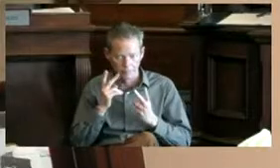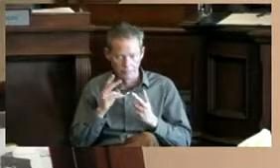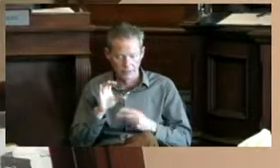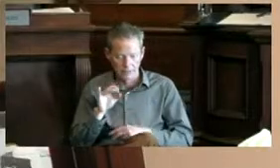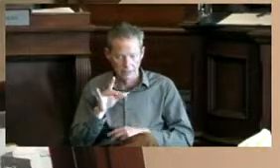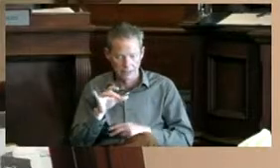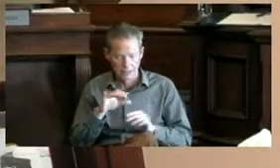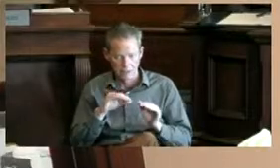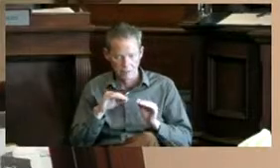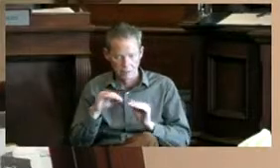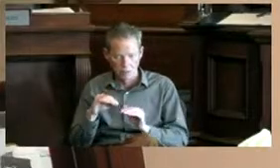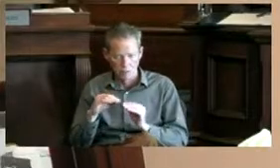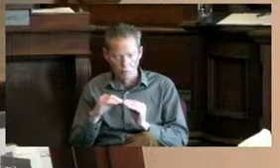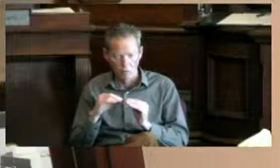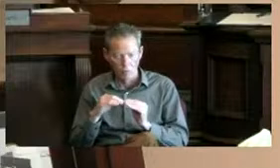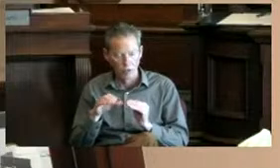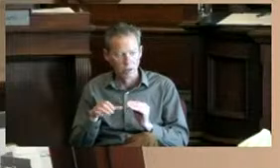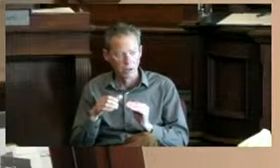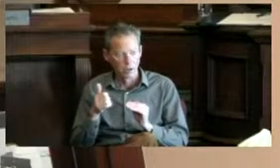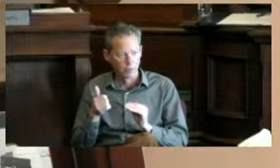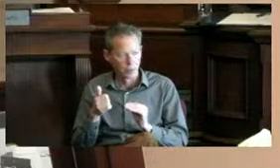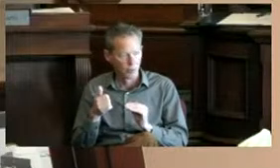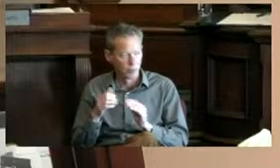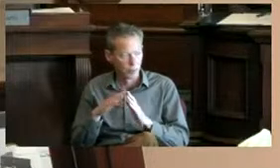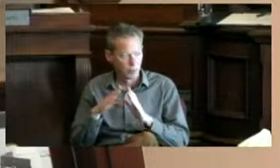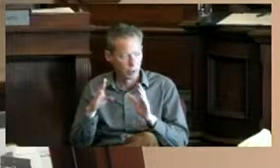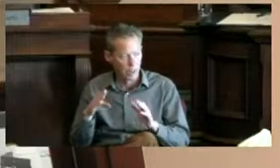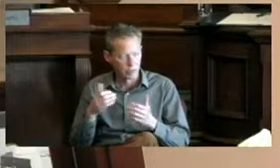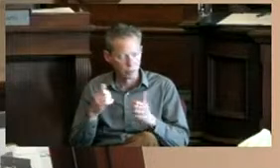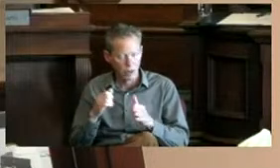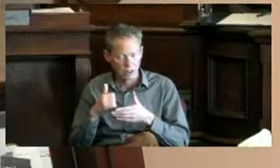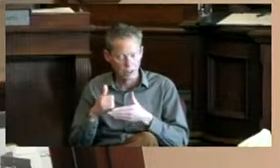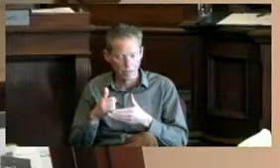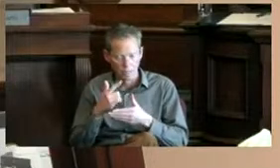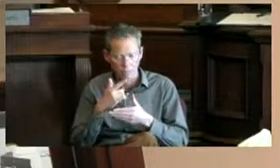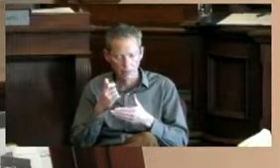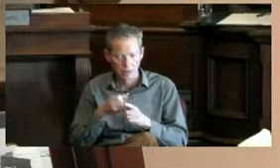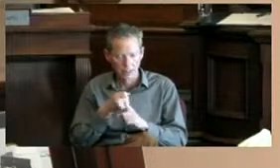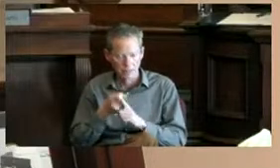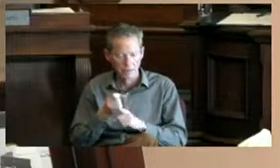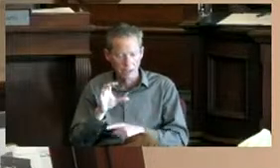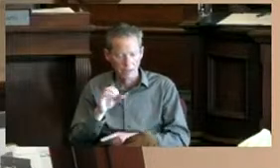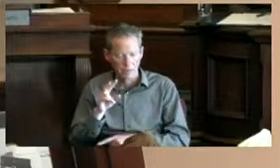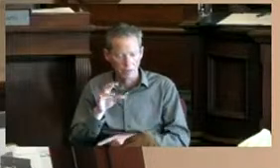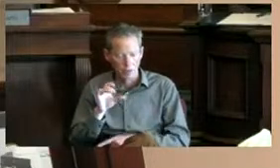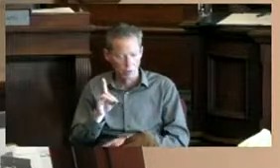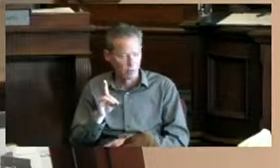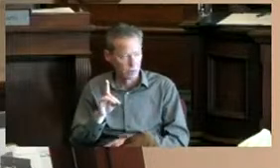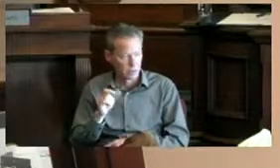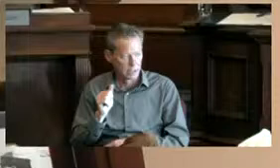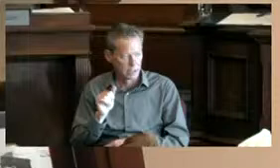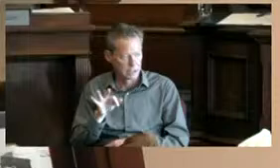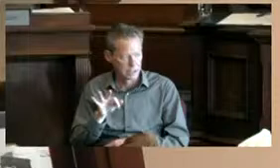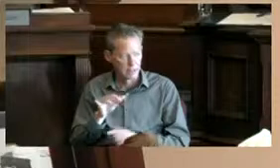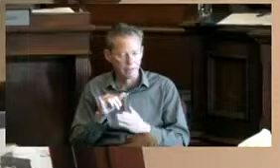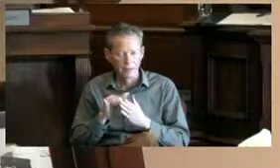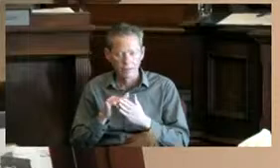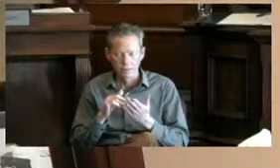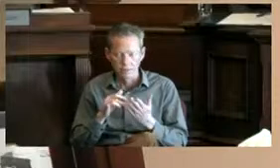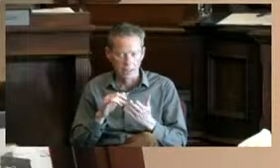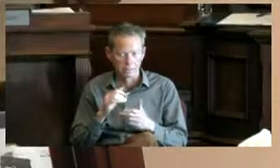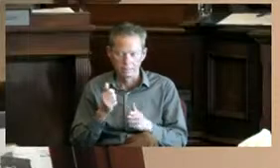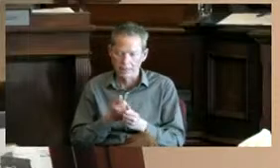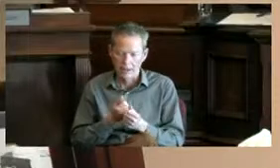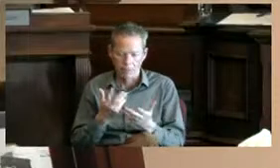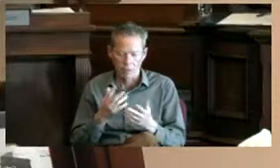move more and more into other wheelhouses trying to help, and that was because of the impact of COVID-19. It was like a matter of all hands